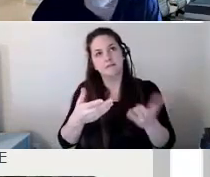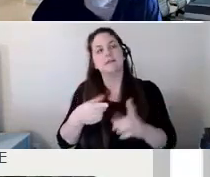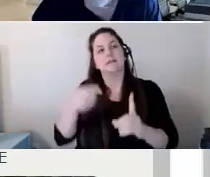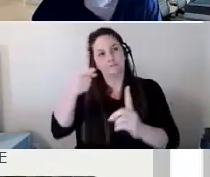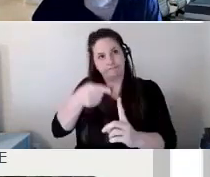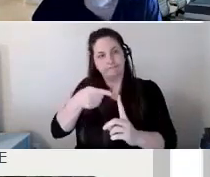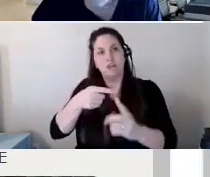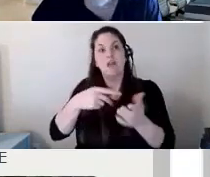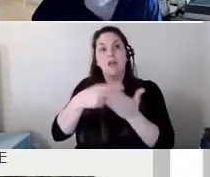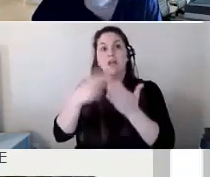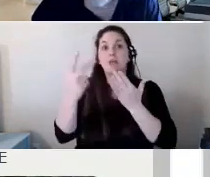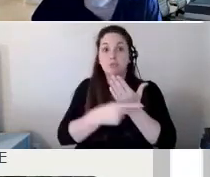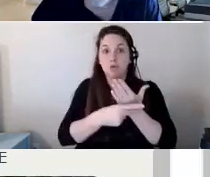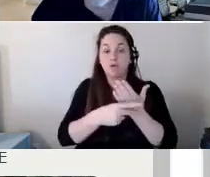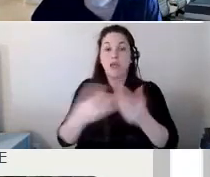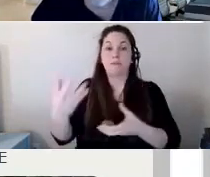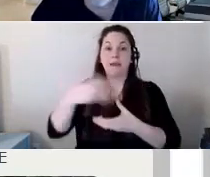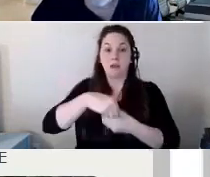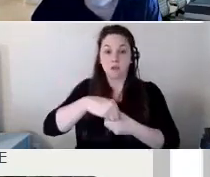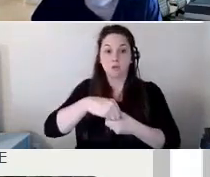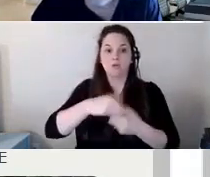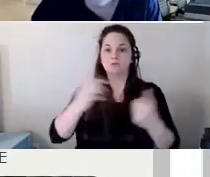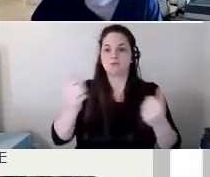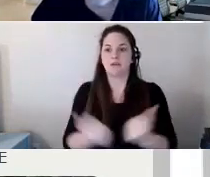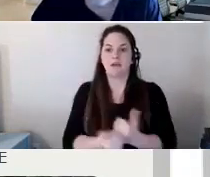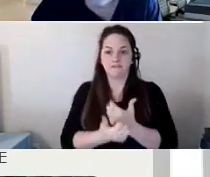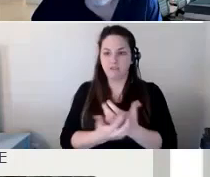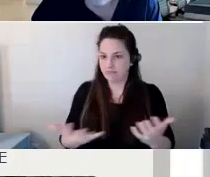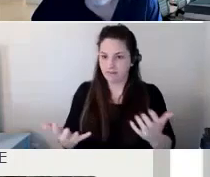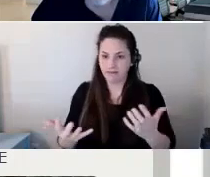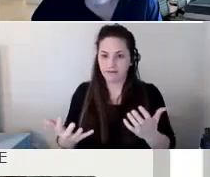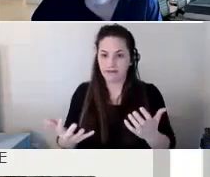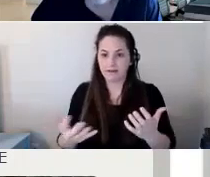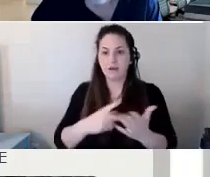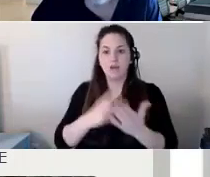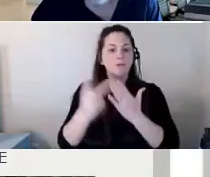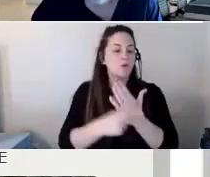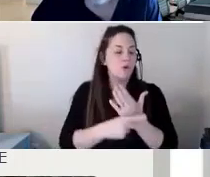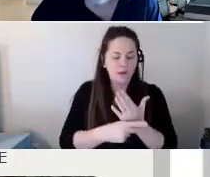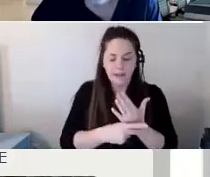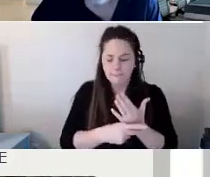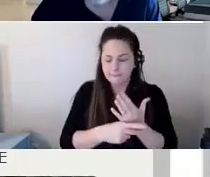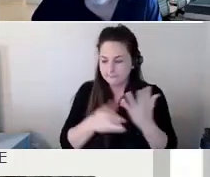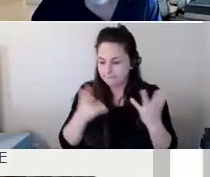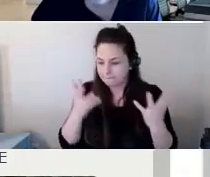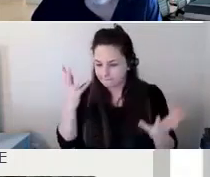the program includes everything the program